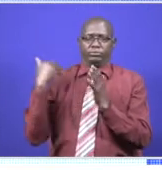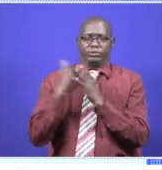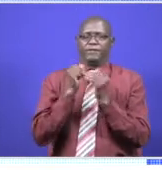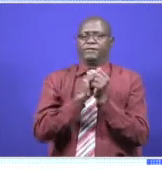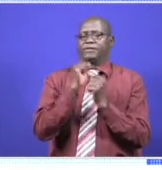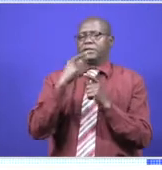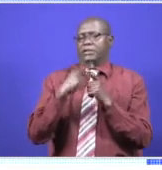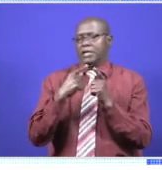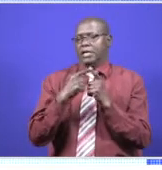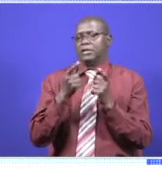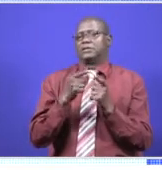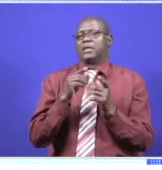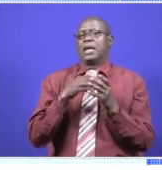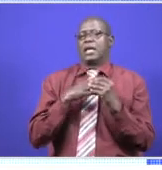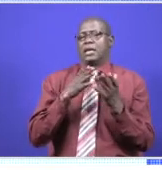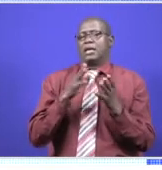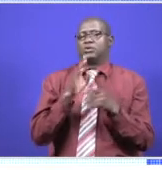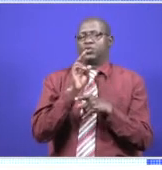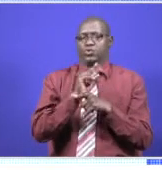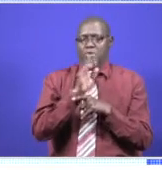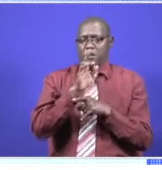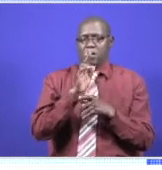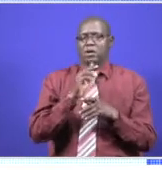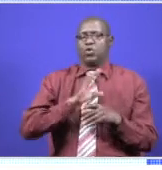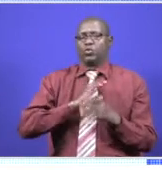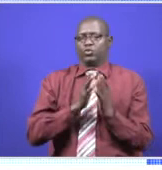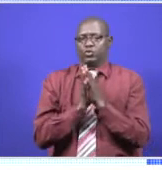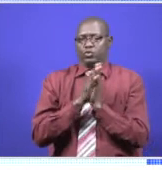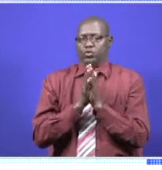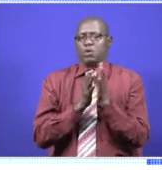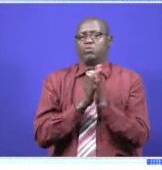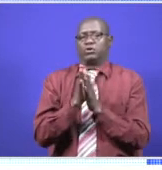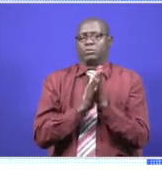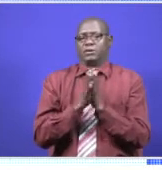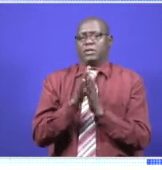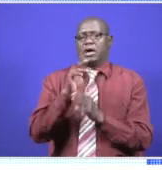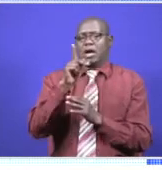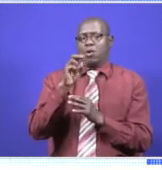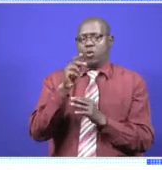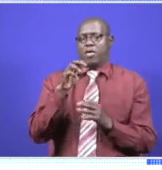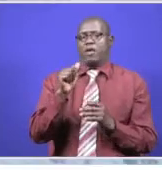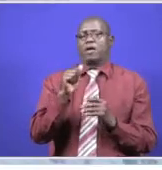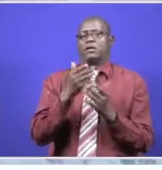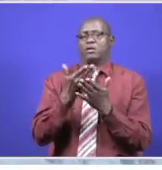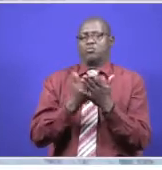using their own stories to inspire and motivate upcoming leaders. Kawira Linda filed the following report.